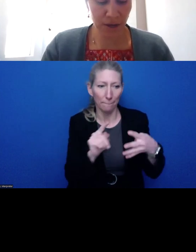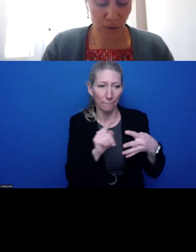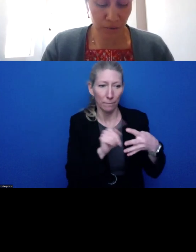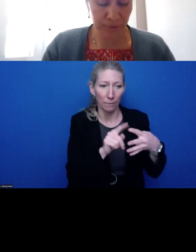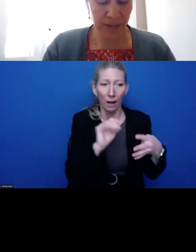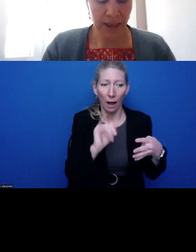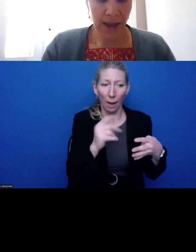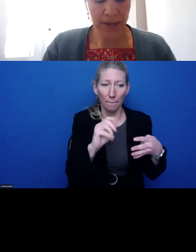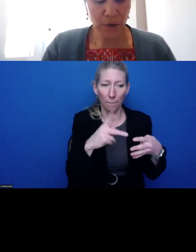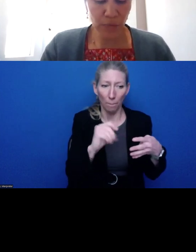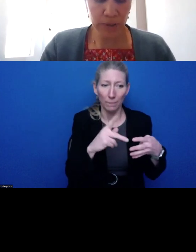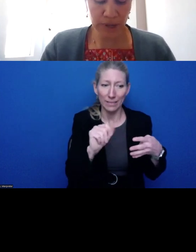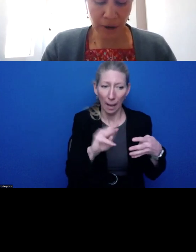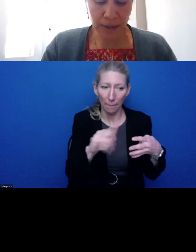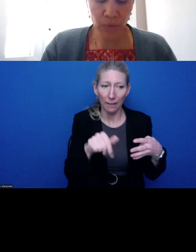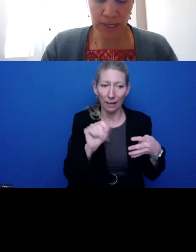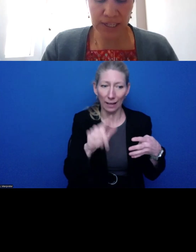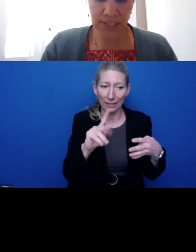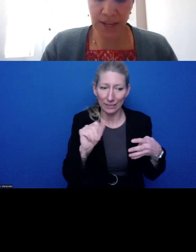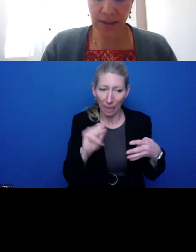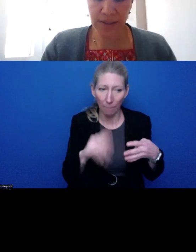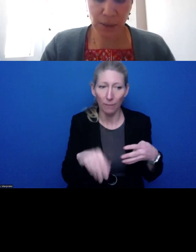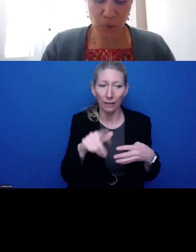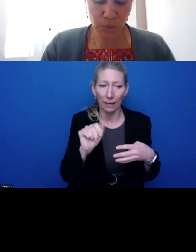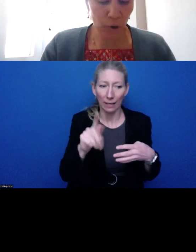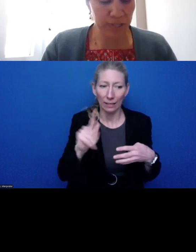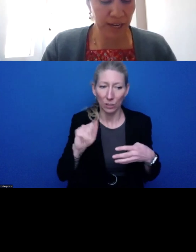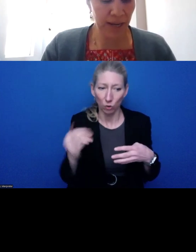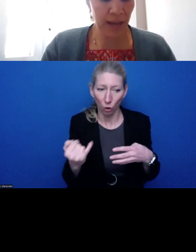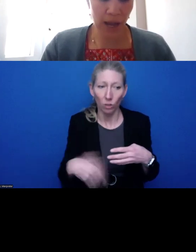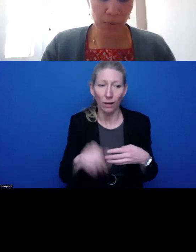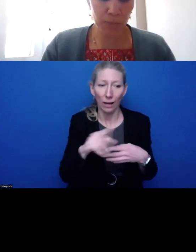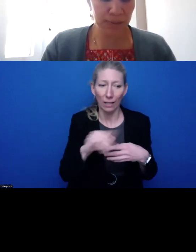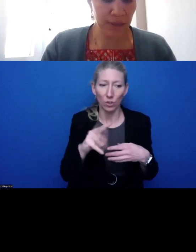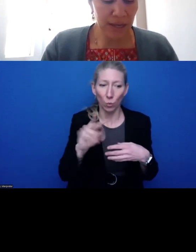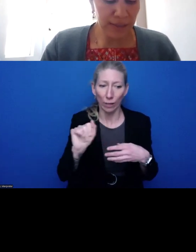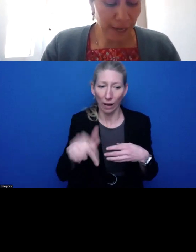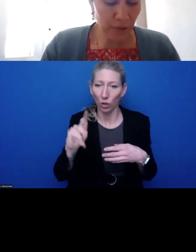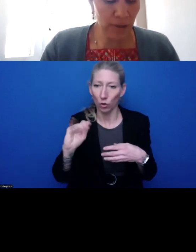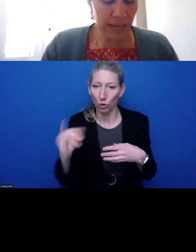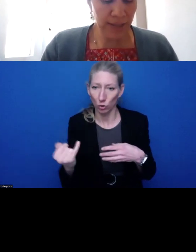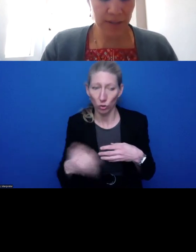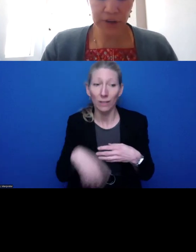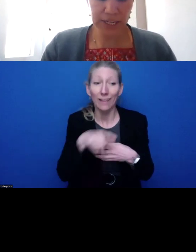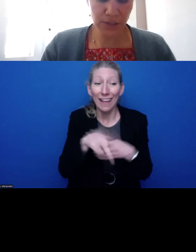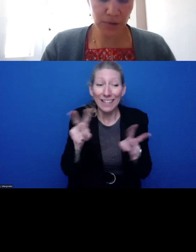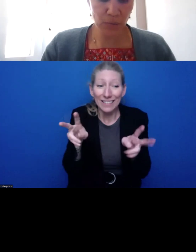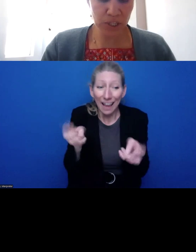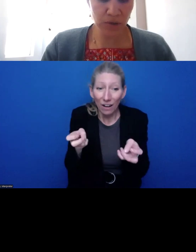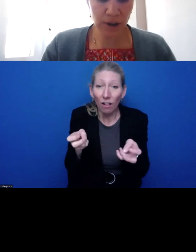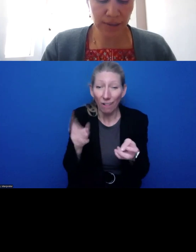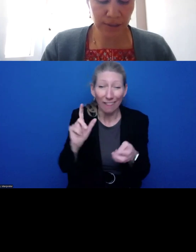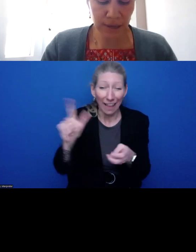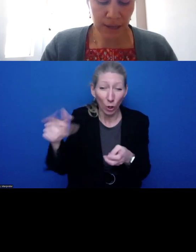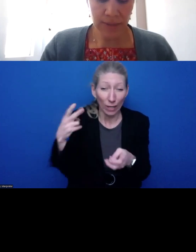Winak Kakoh. I agree with Carmack when he stated that the Tamu obtained an Amaq title late in their history,